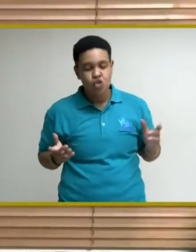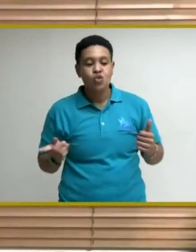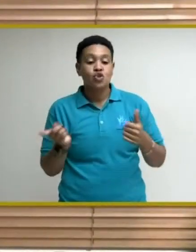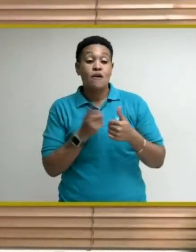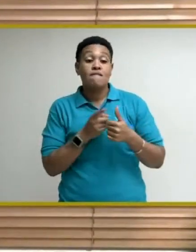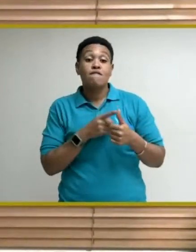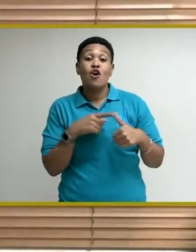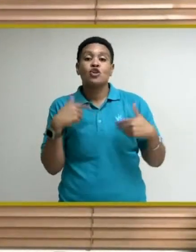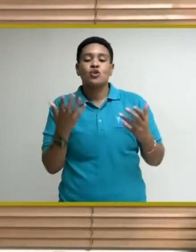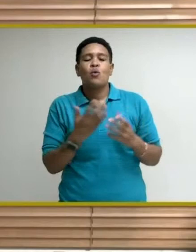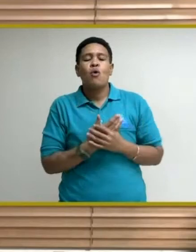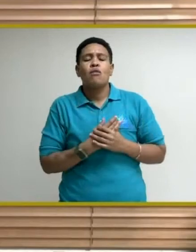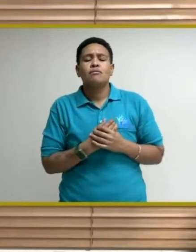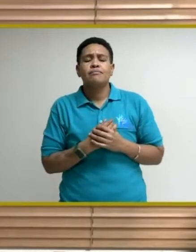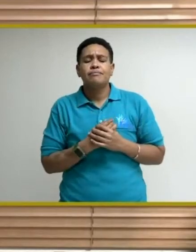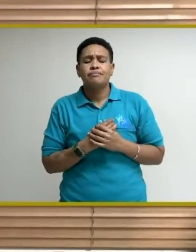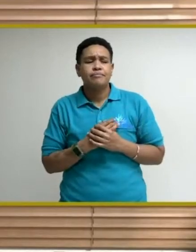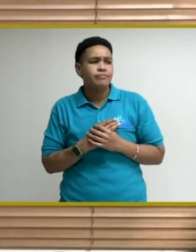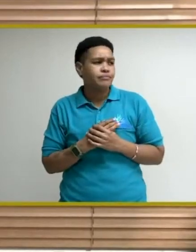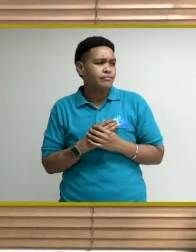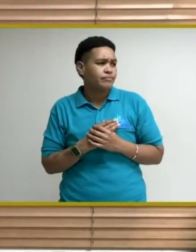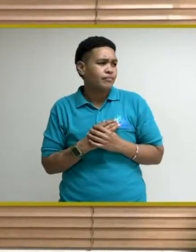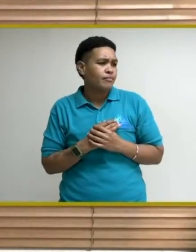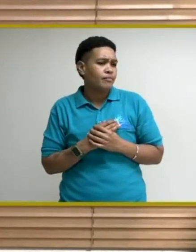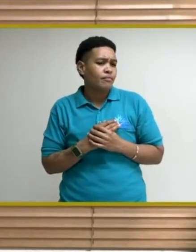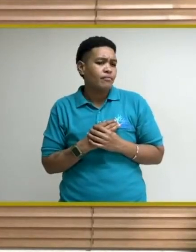first one was about